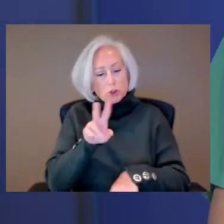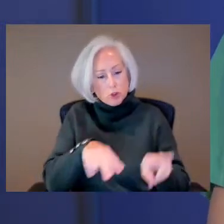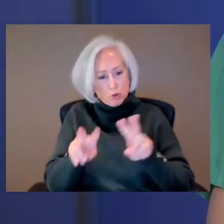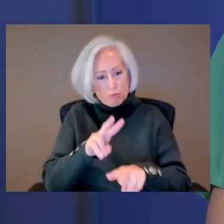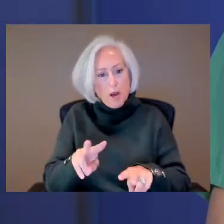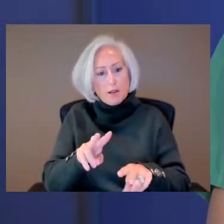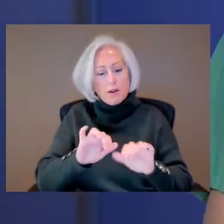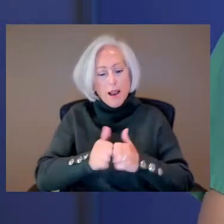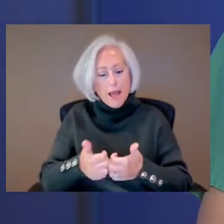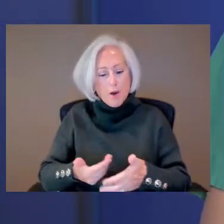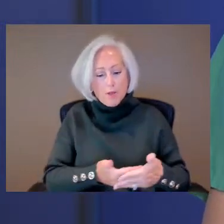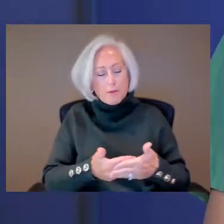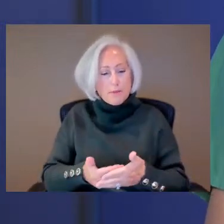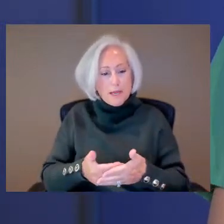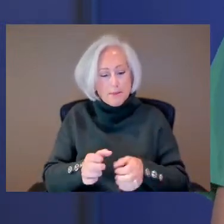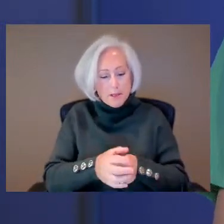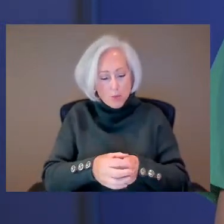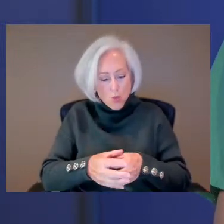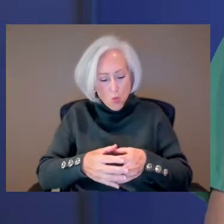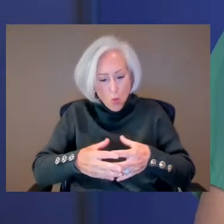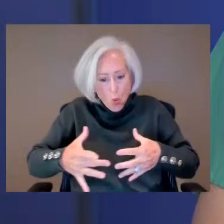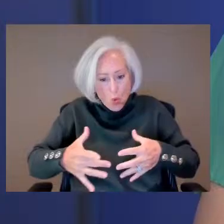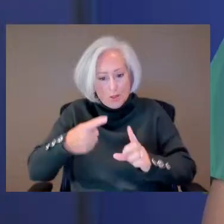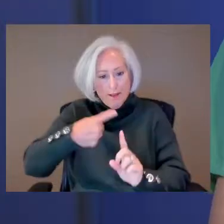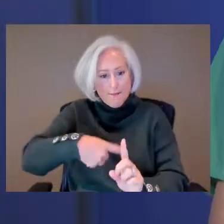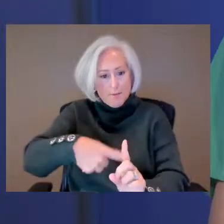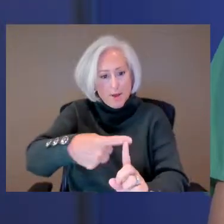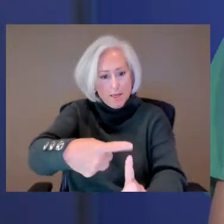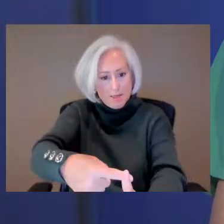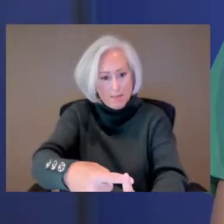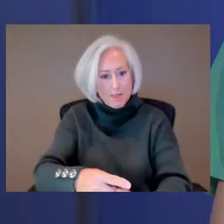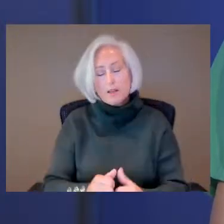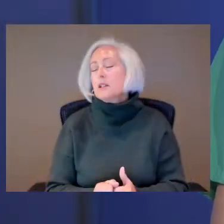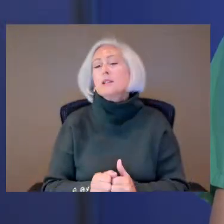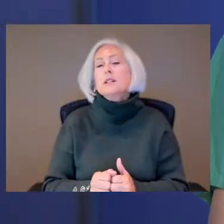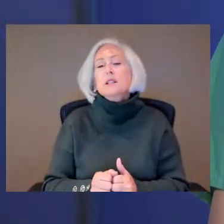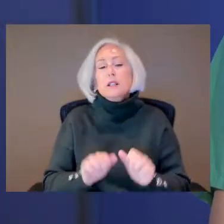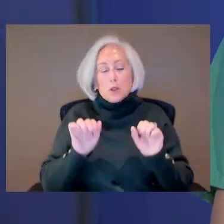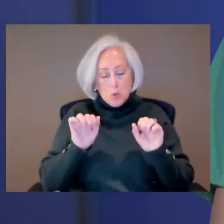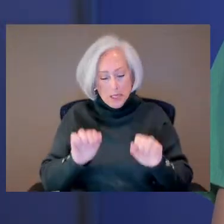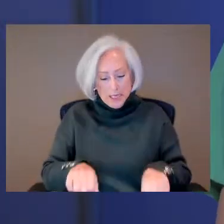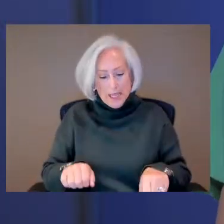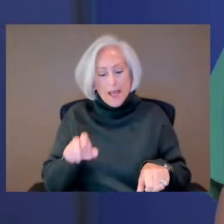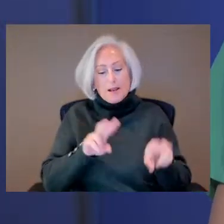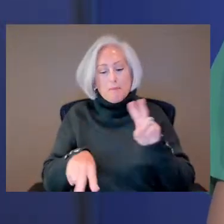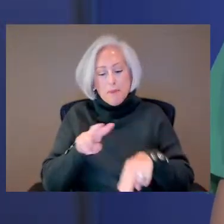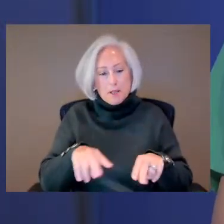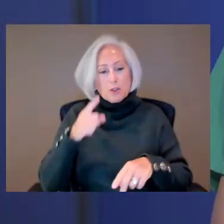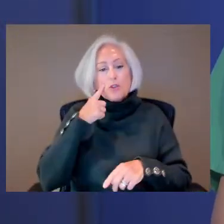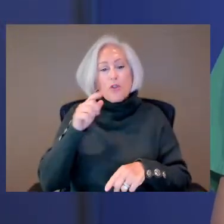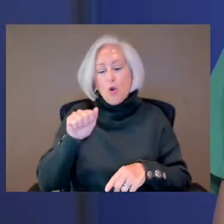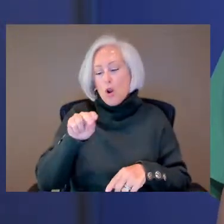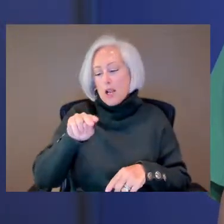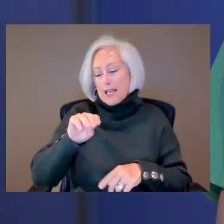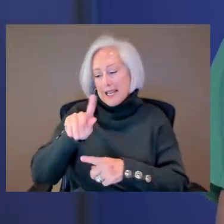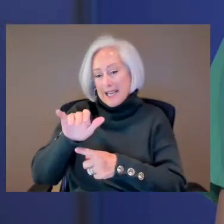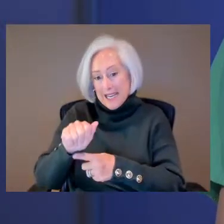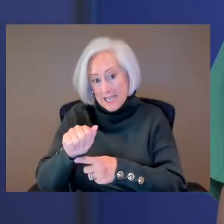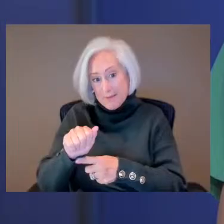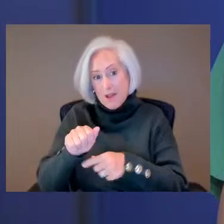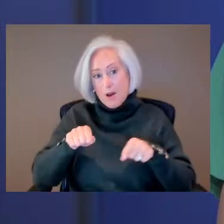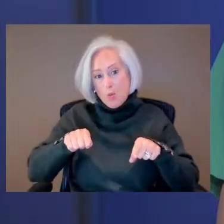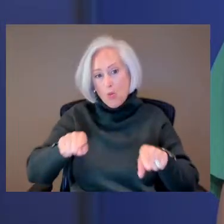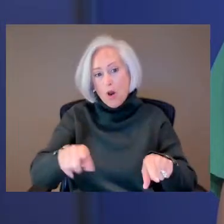month. We also monitor for any evidence of anemia. We have the capability of doing that via ultrasound versus looking at some blood